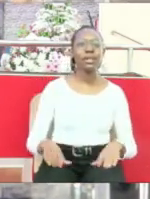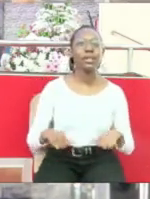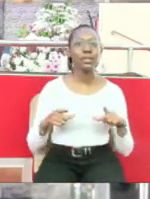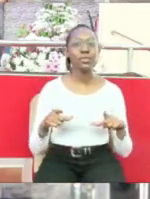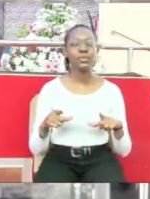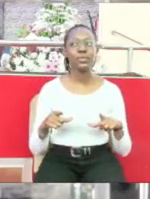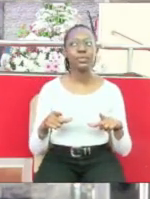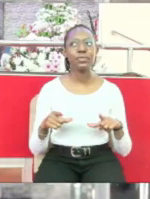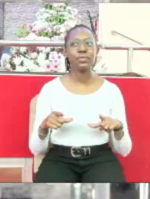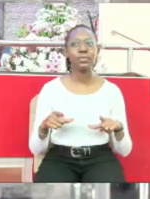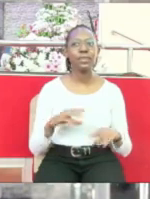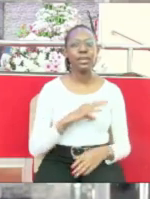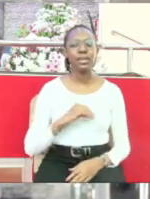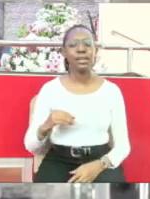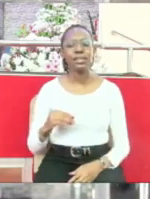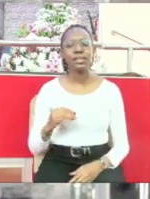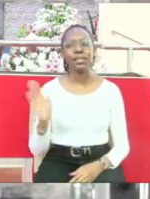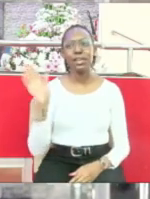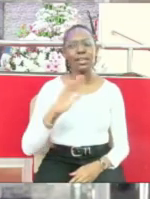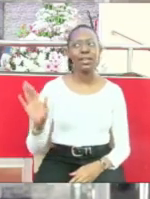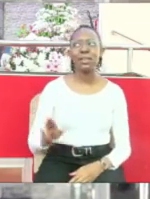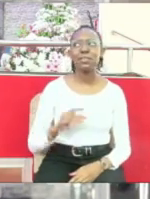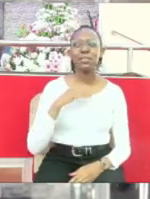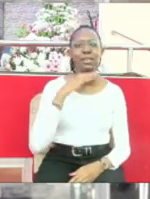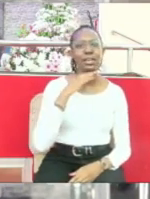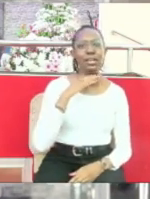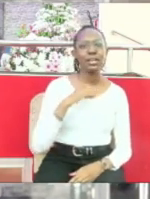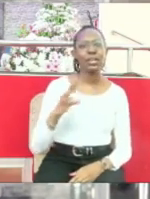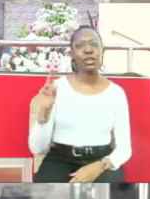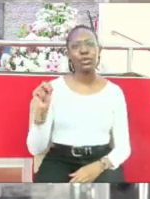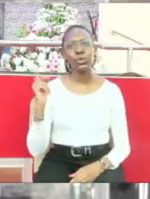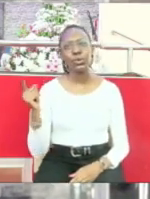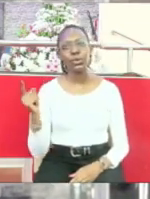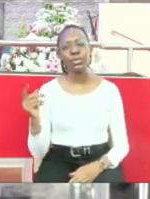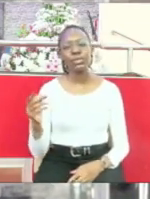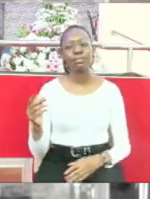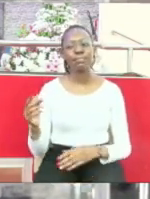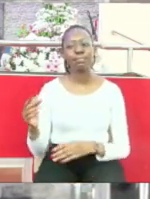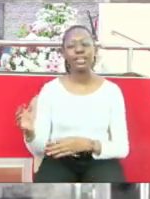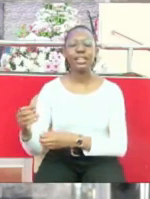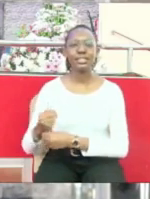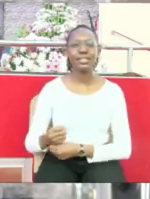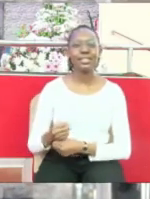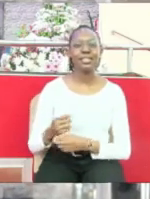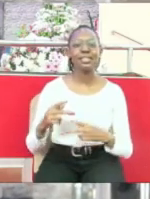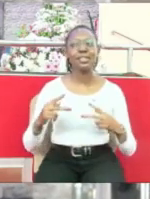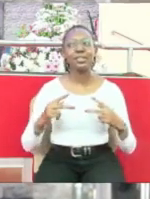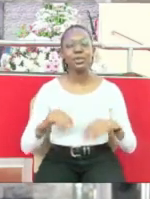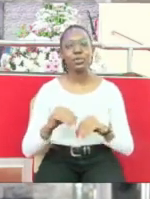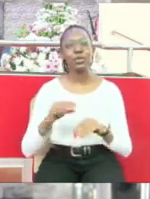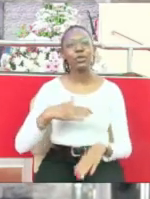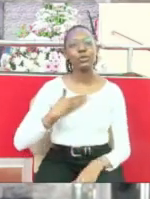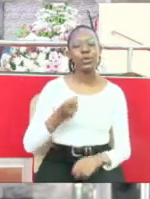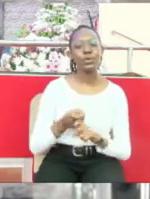never perish. Na hawataangamia. No one will snatch them from me. Hakuna atakayewatoa toka kwangu. So if they chose to